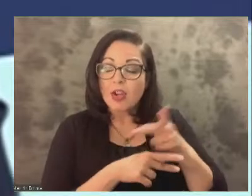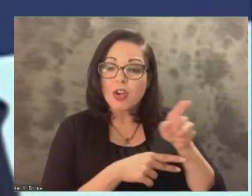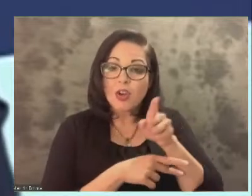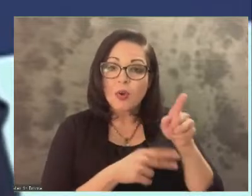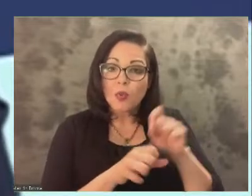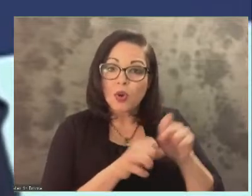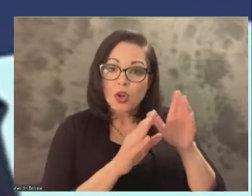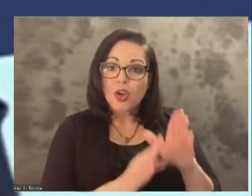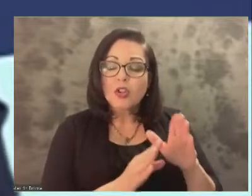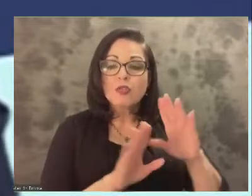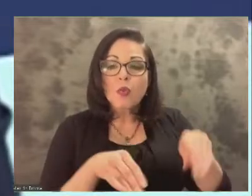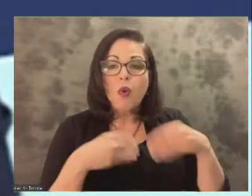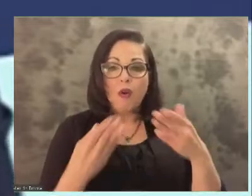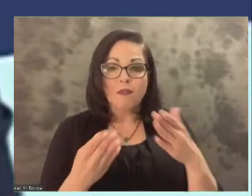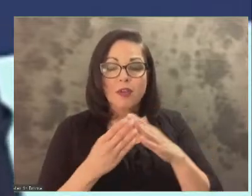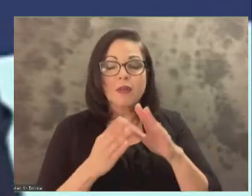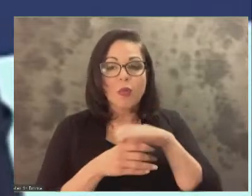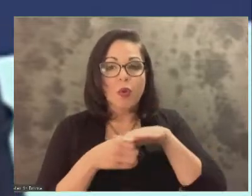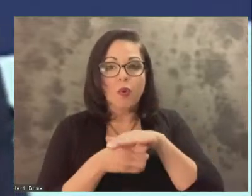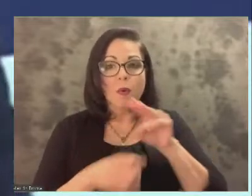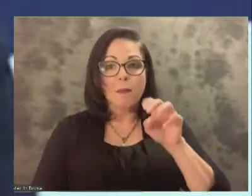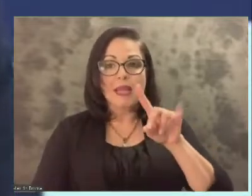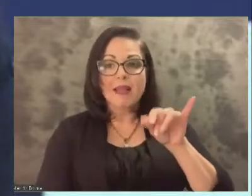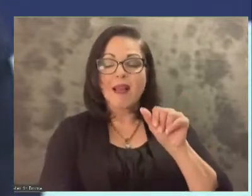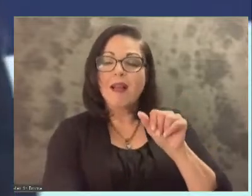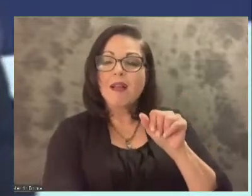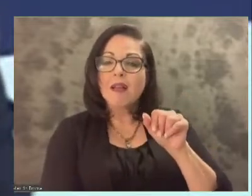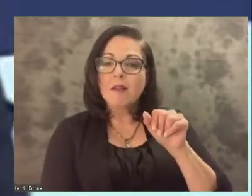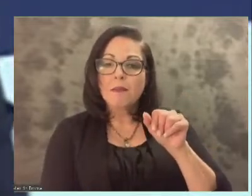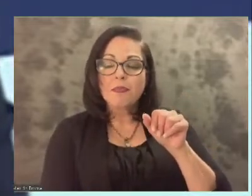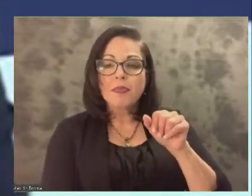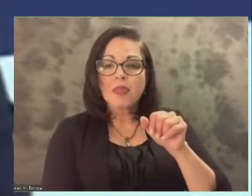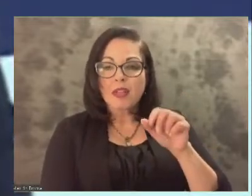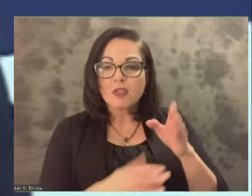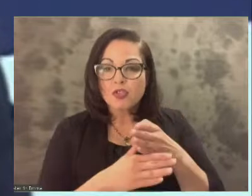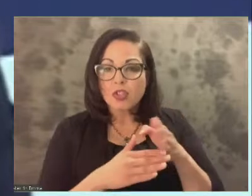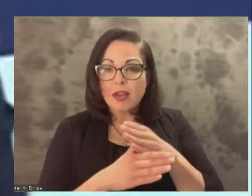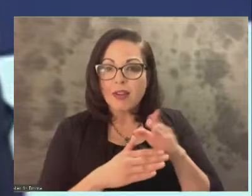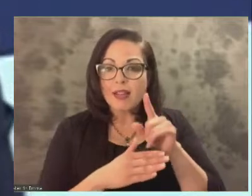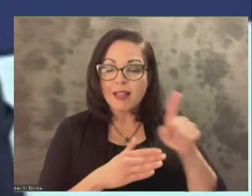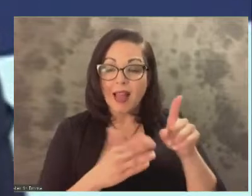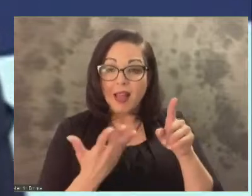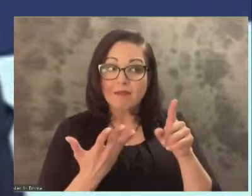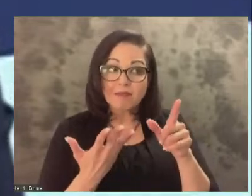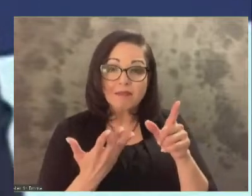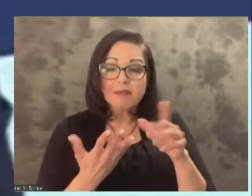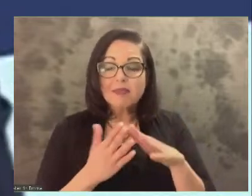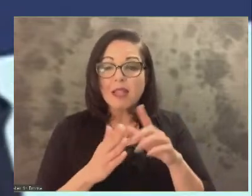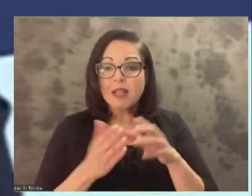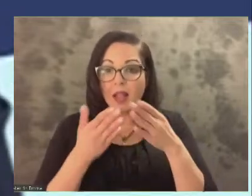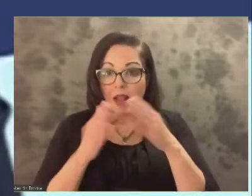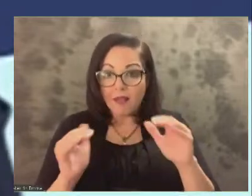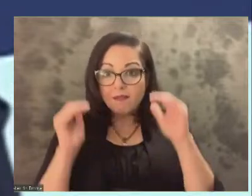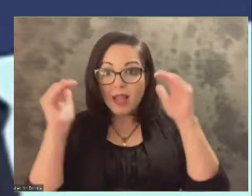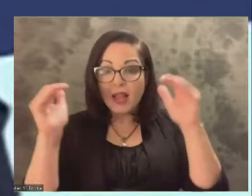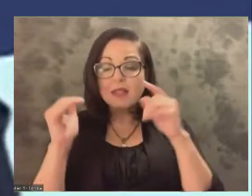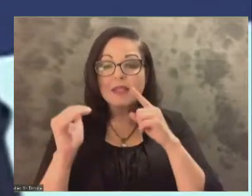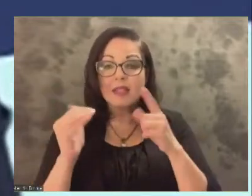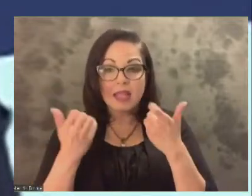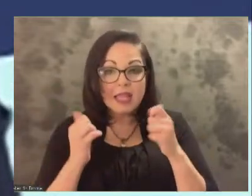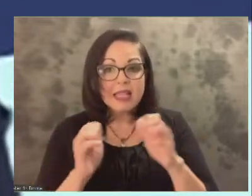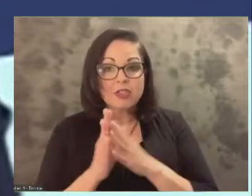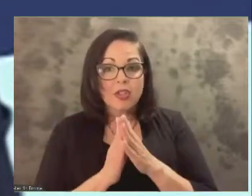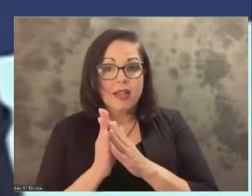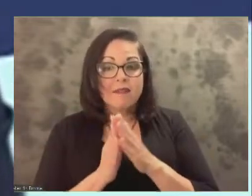sharing the facts, creatives using their platforms to advance critical public health initiatives, and of